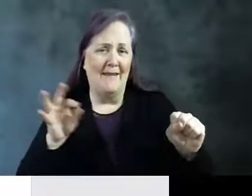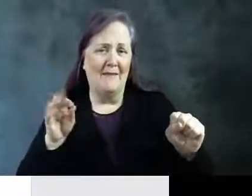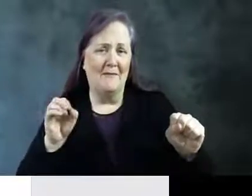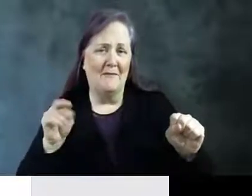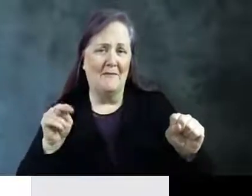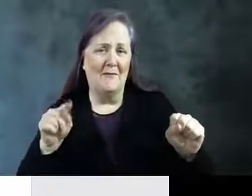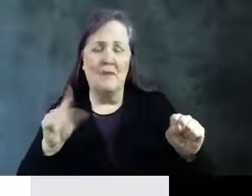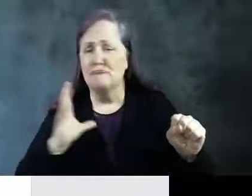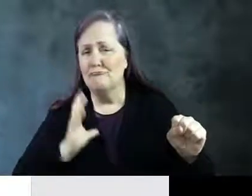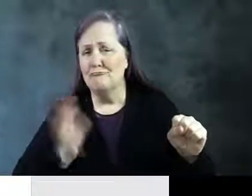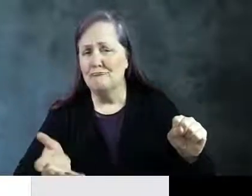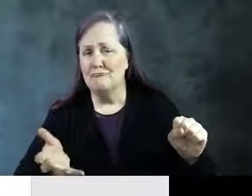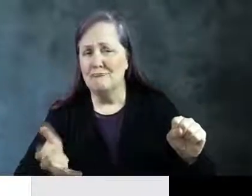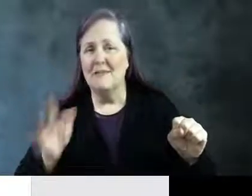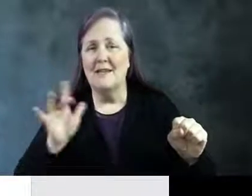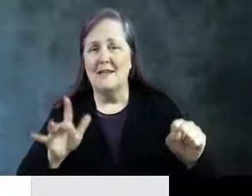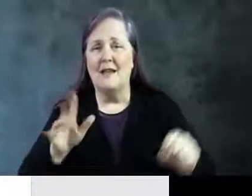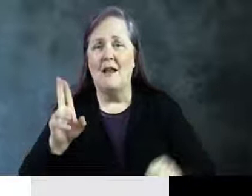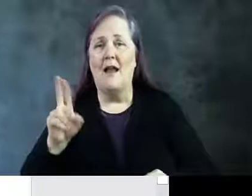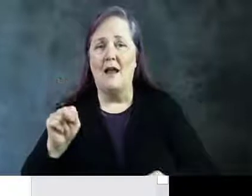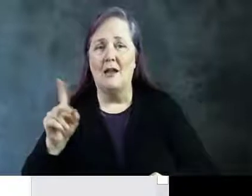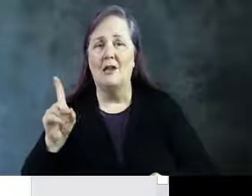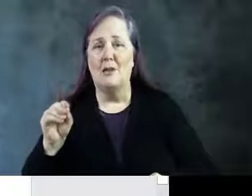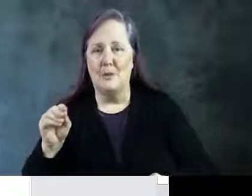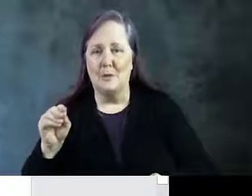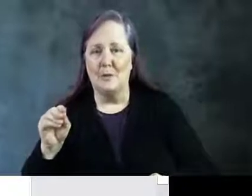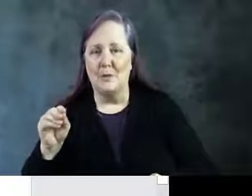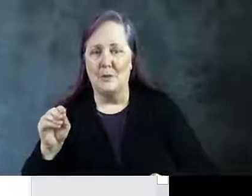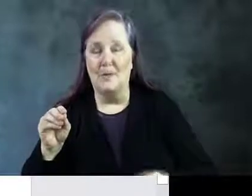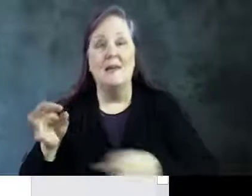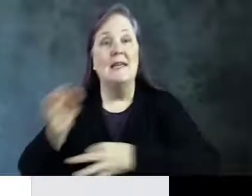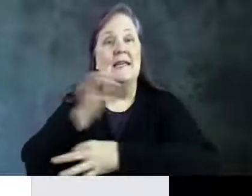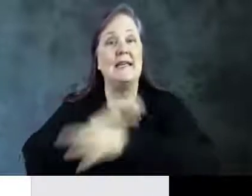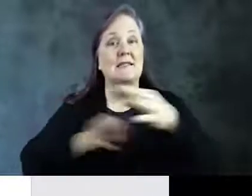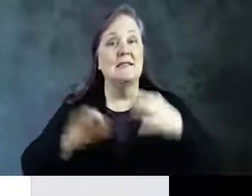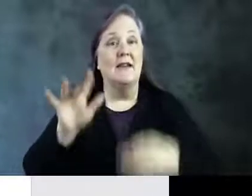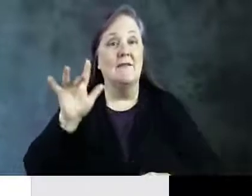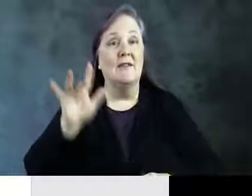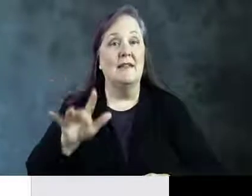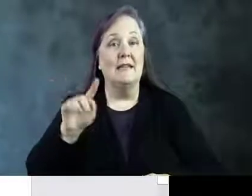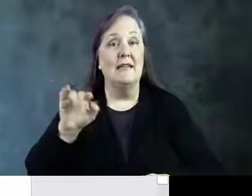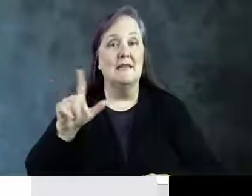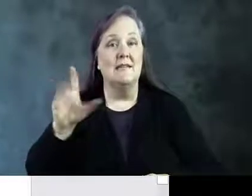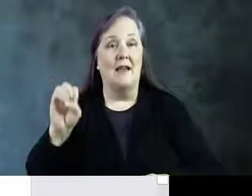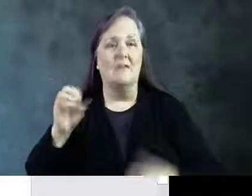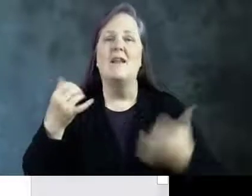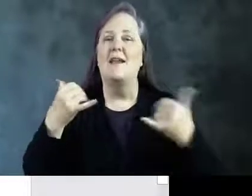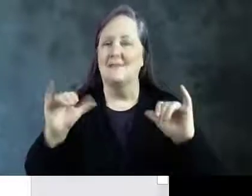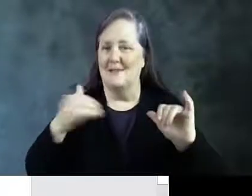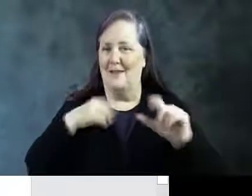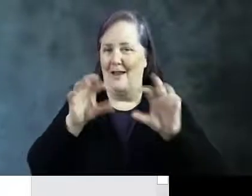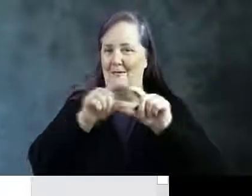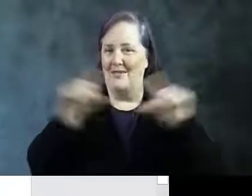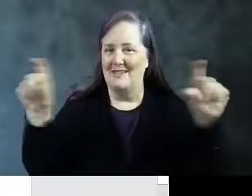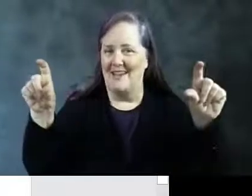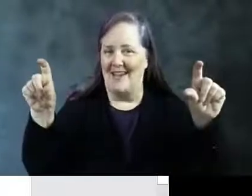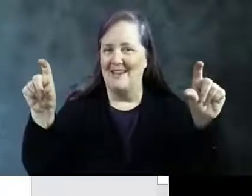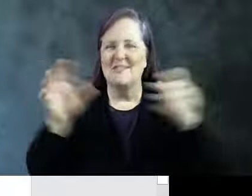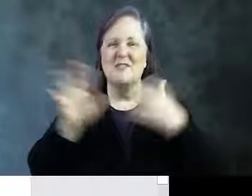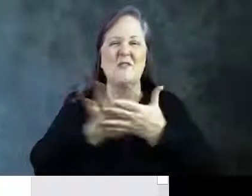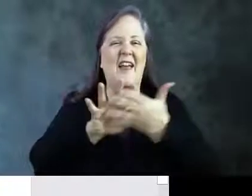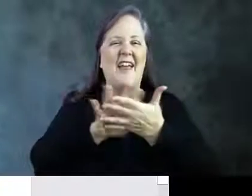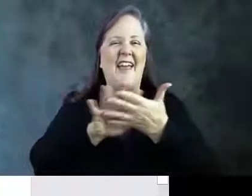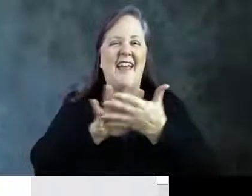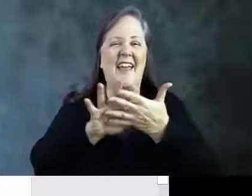okay. I'm going to hit undo. And instead of just clicking title, I still have my text highlighted here. So I still have